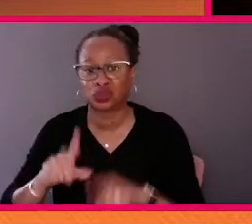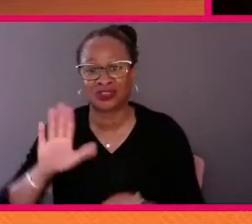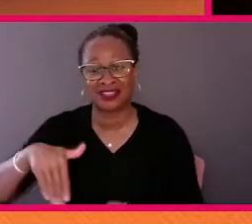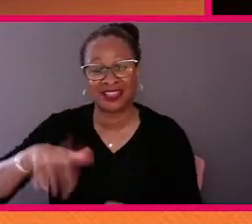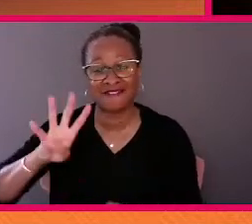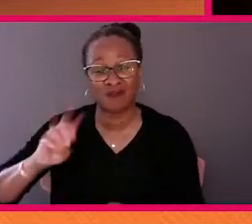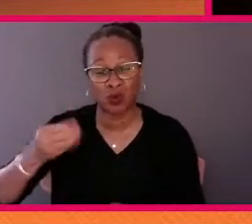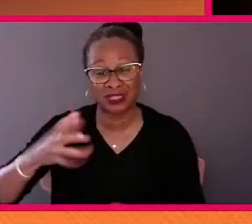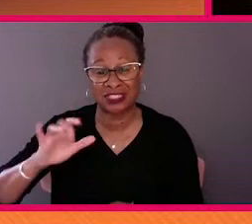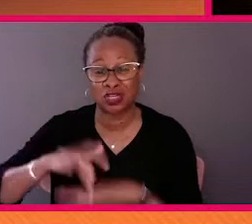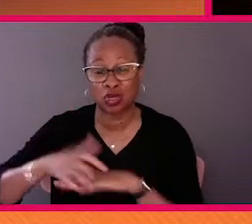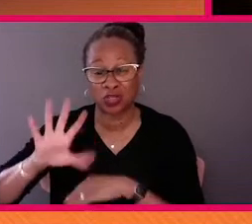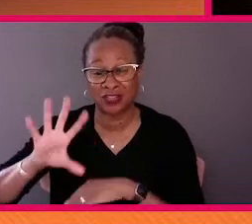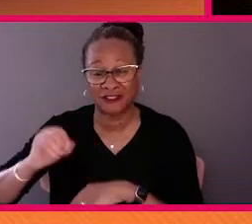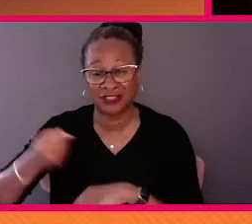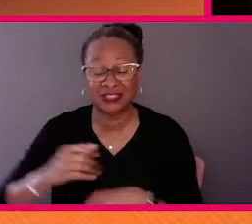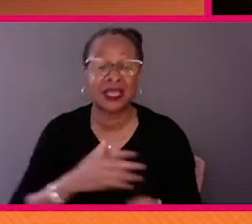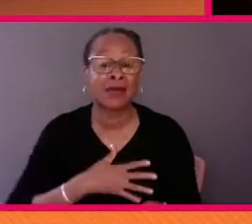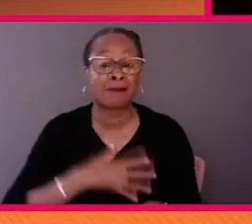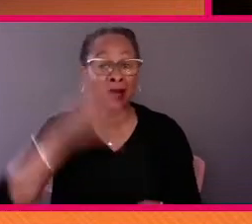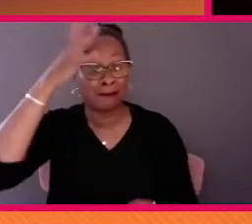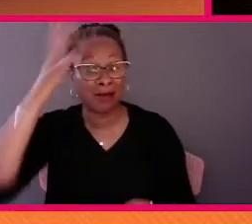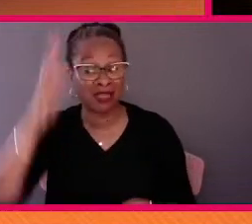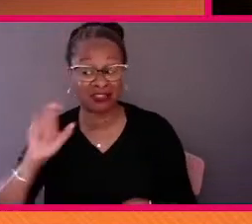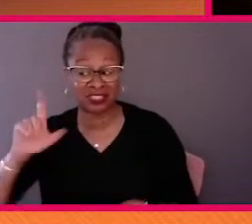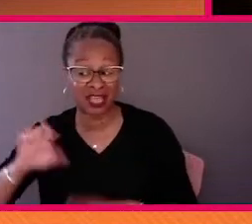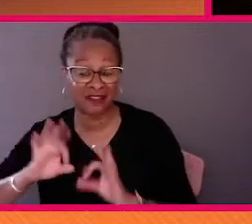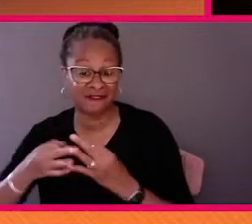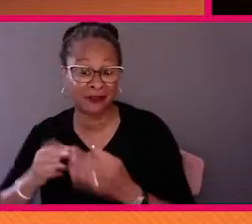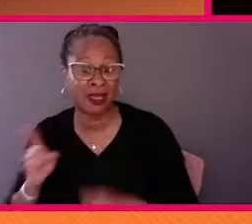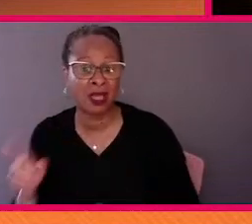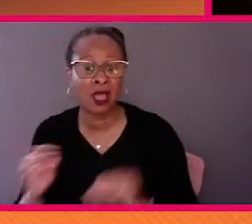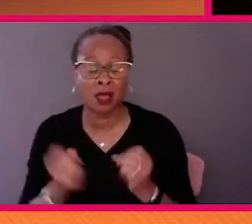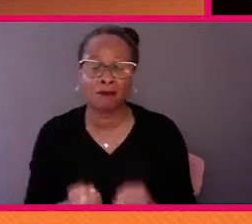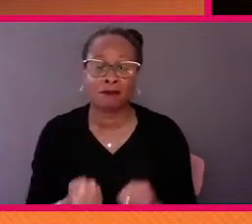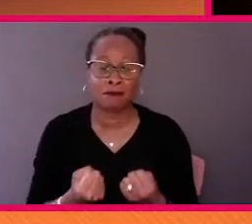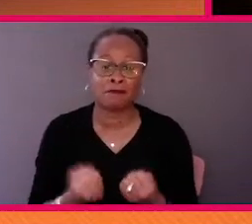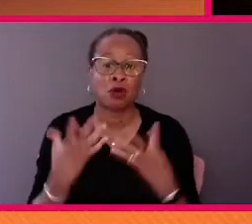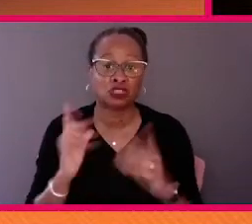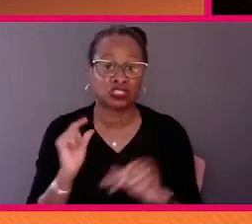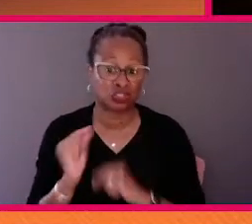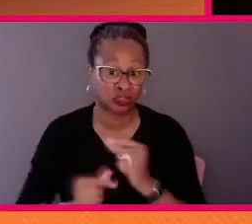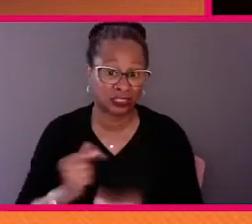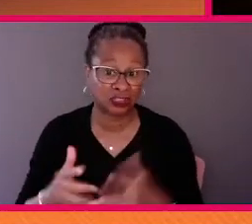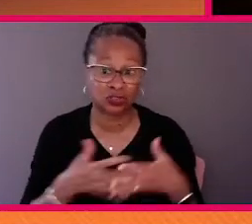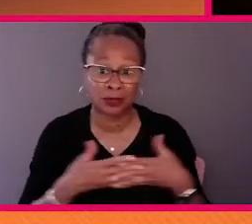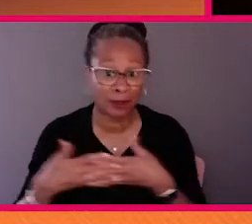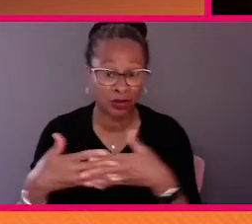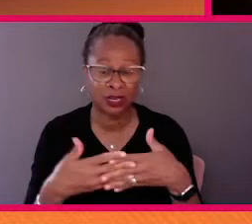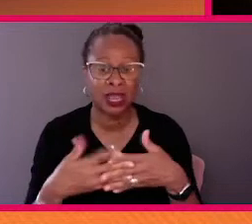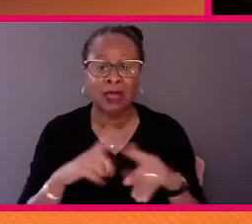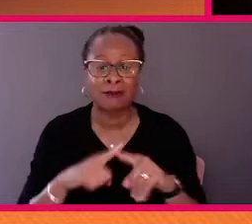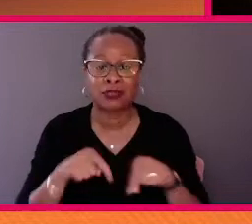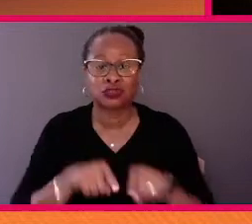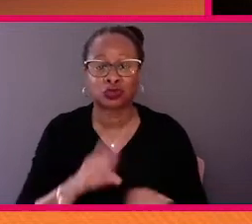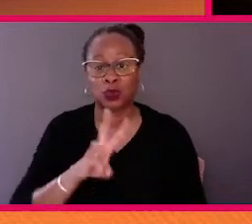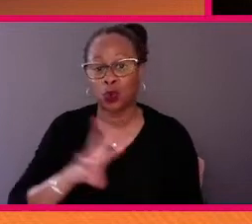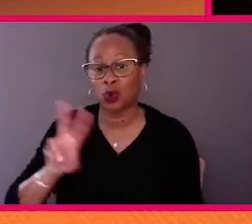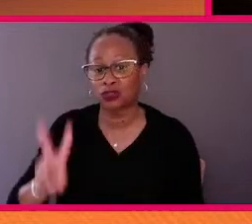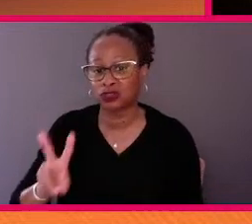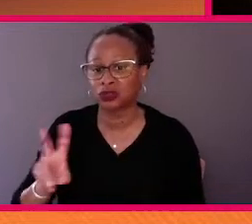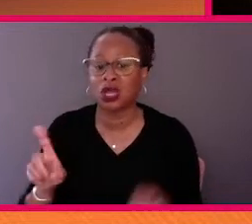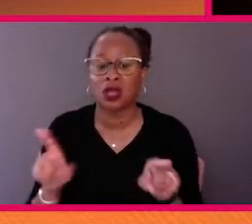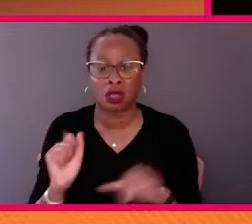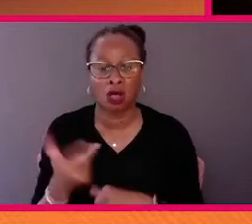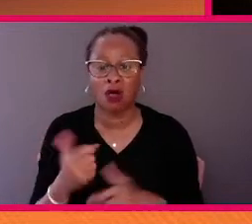the family, my mom's side of the family is multi-generation American, but during World War II, they were all interred.